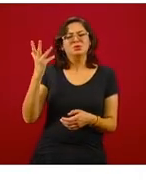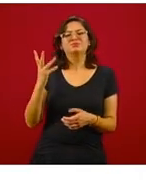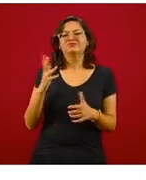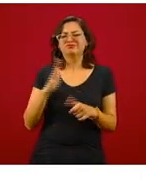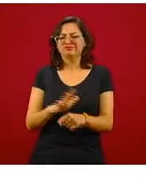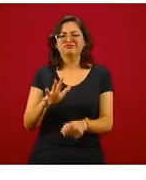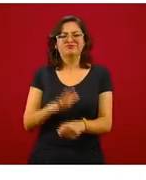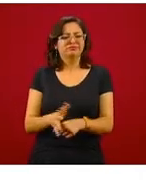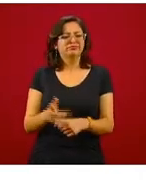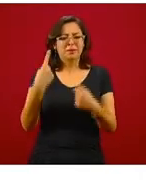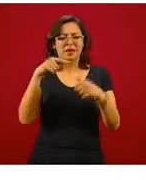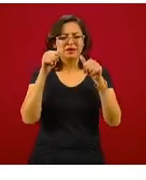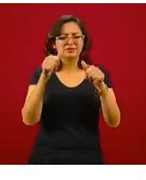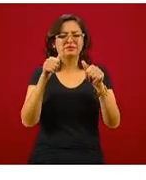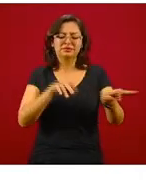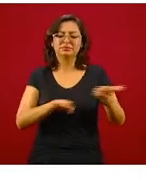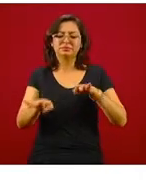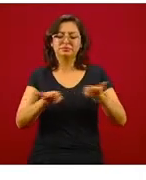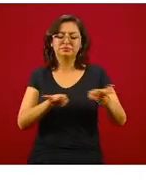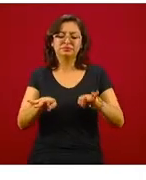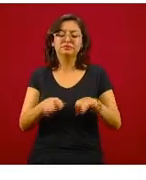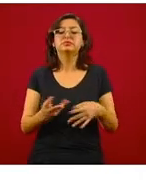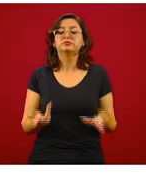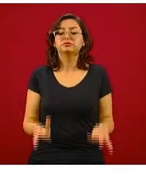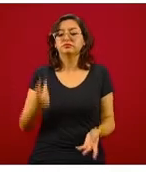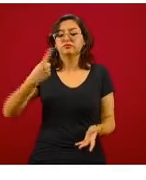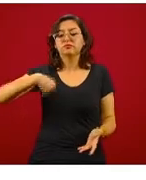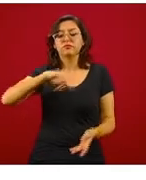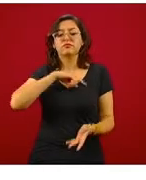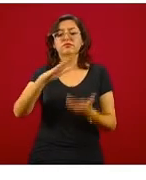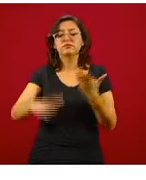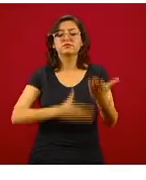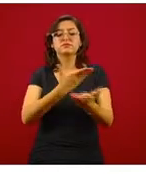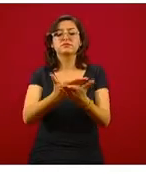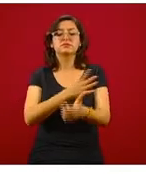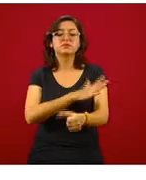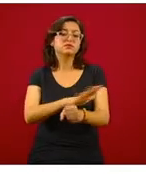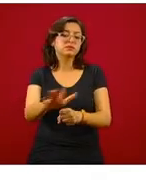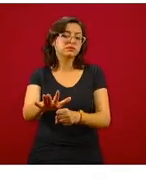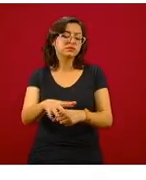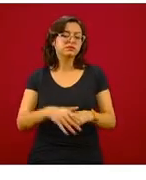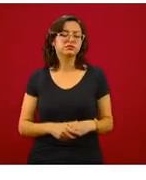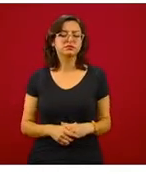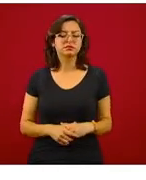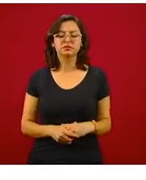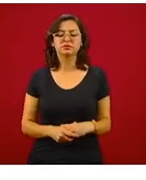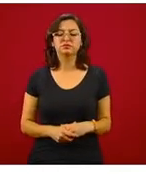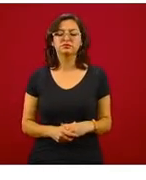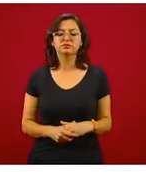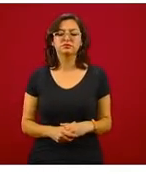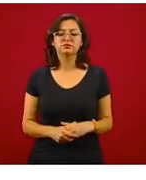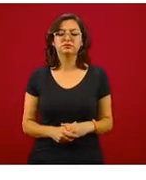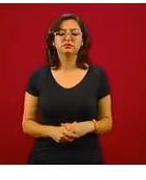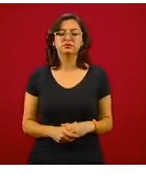And with this, we are using all the experience of the institute in terms of the working